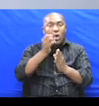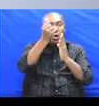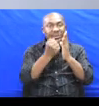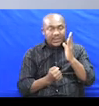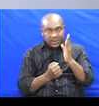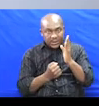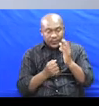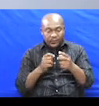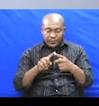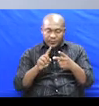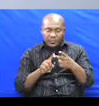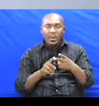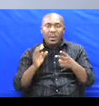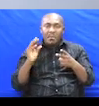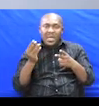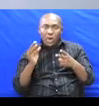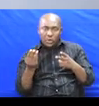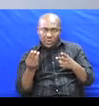established